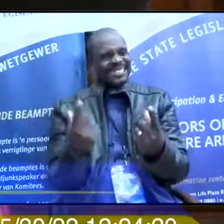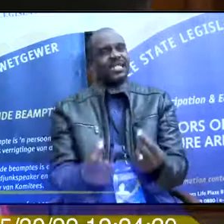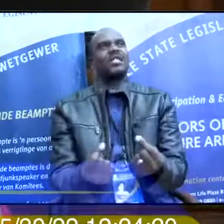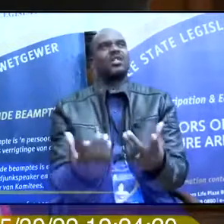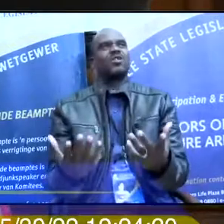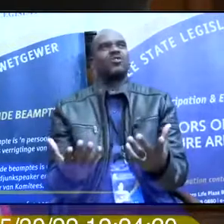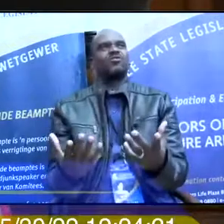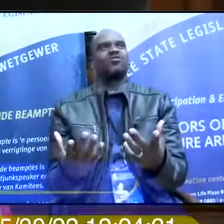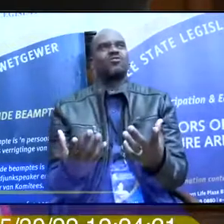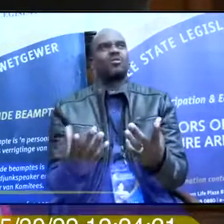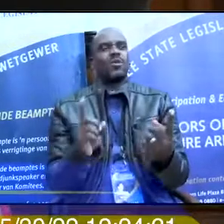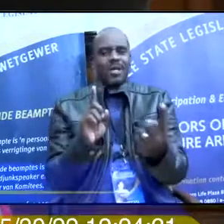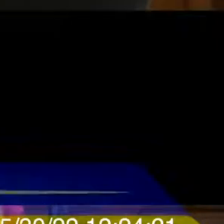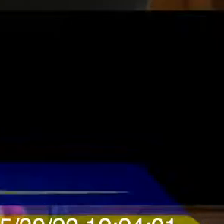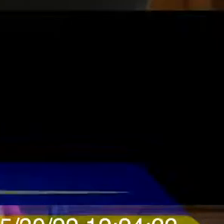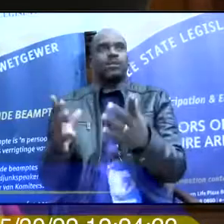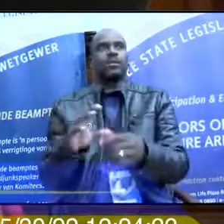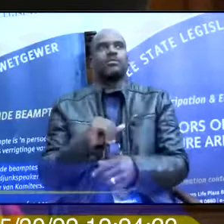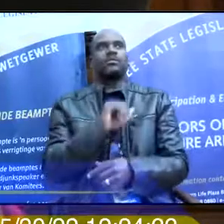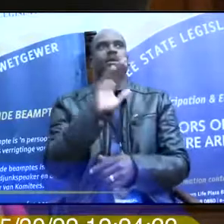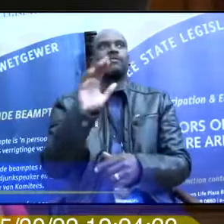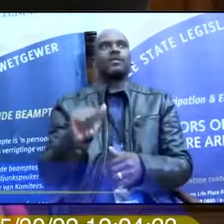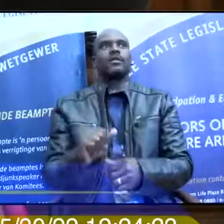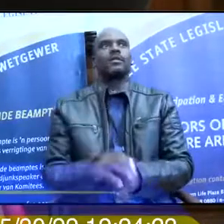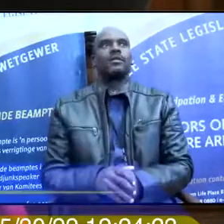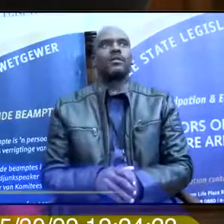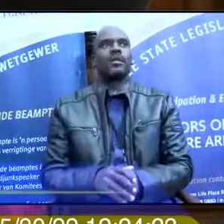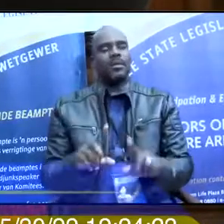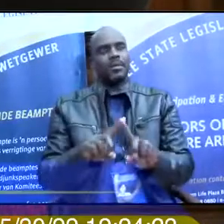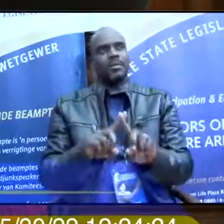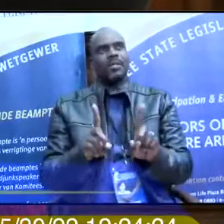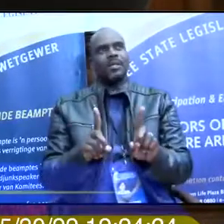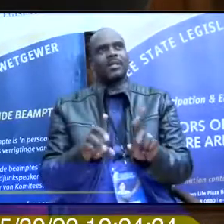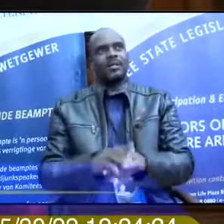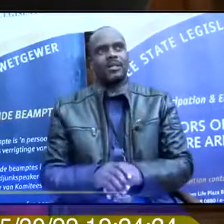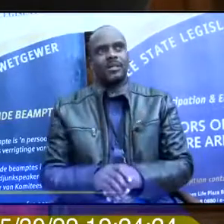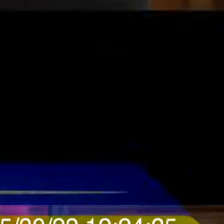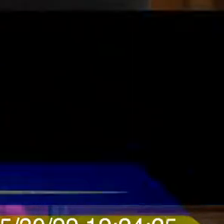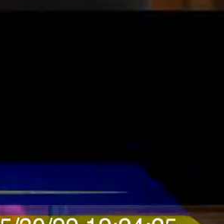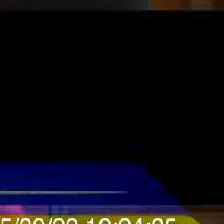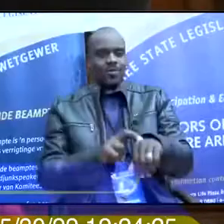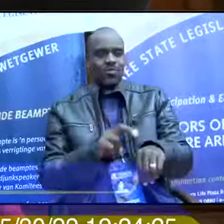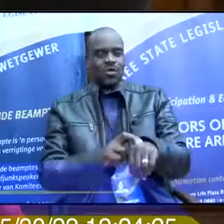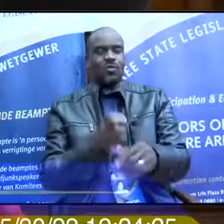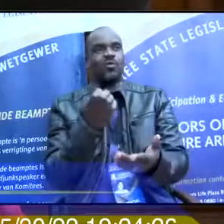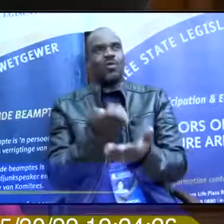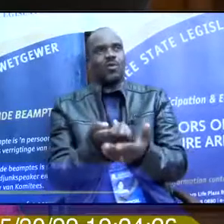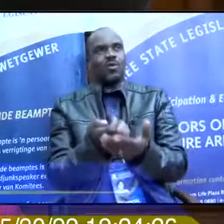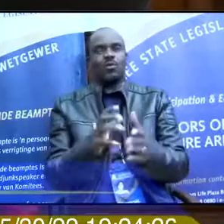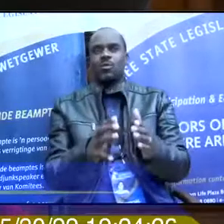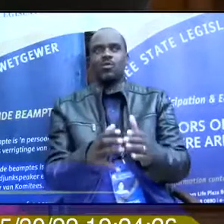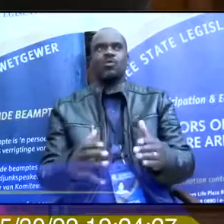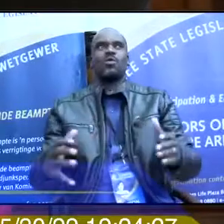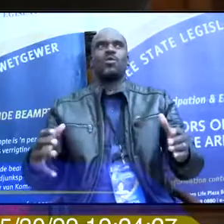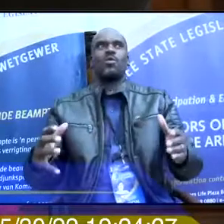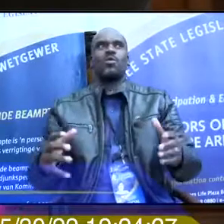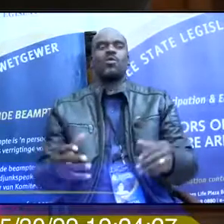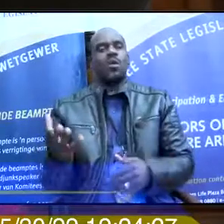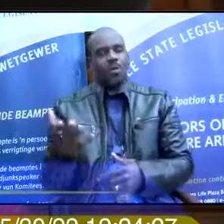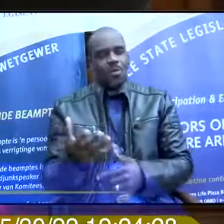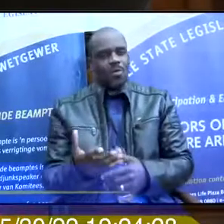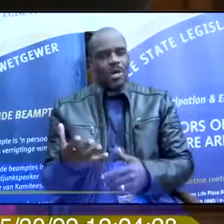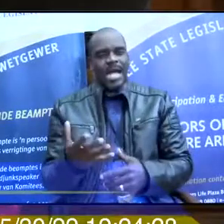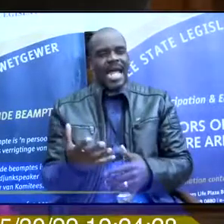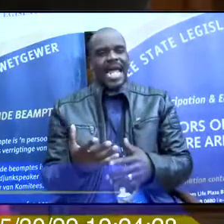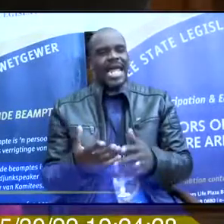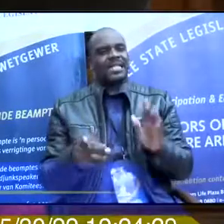consultation of labor but the other big challenge is that there's a need for economic growth is labor playing